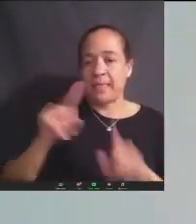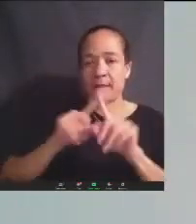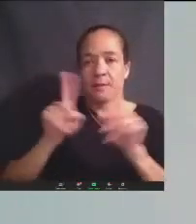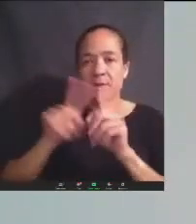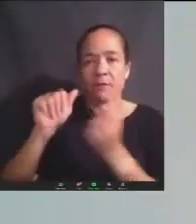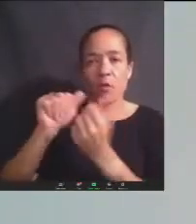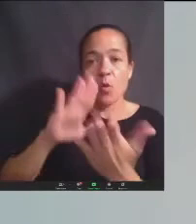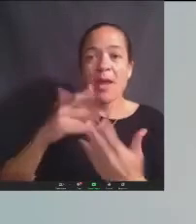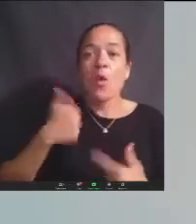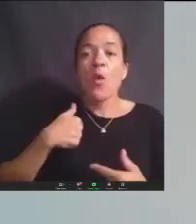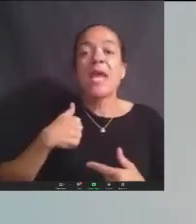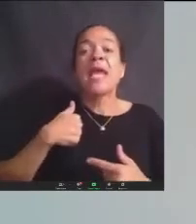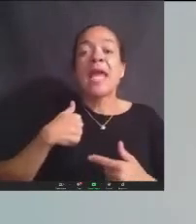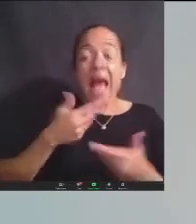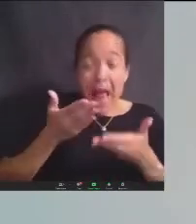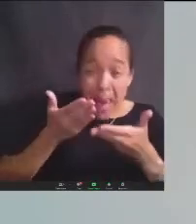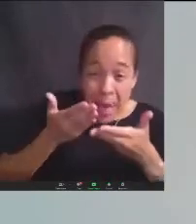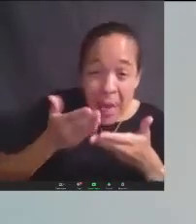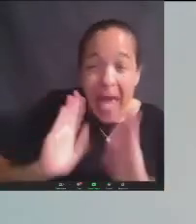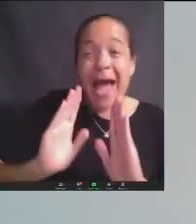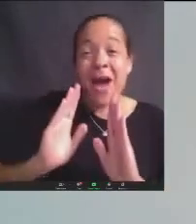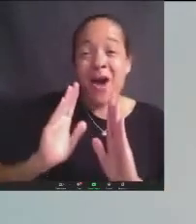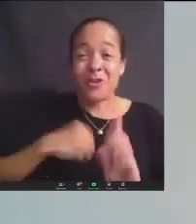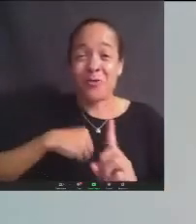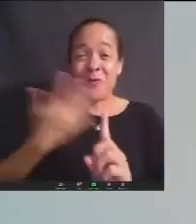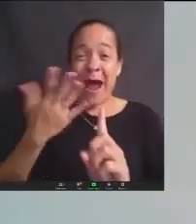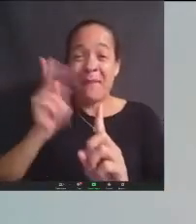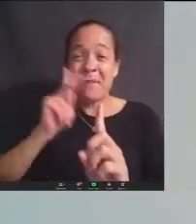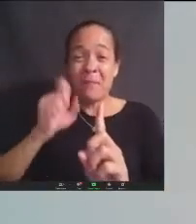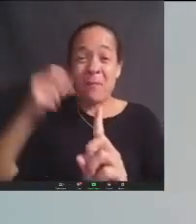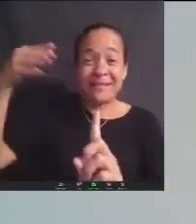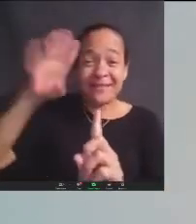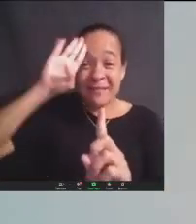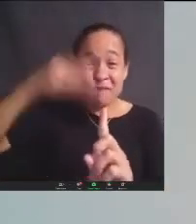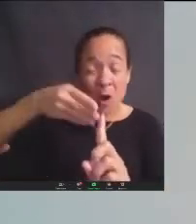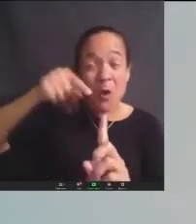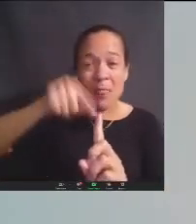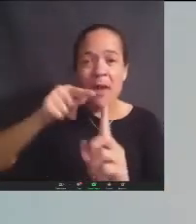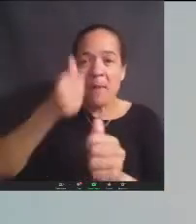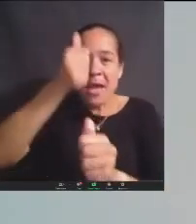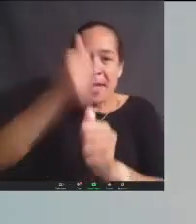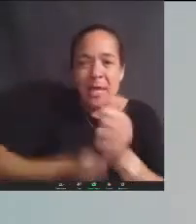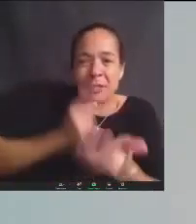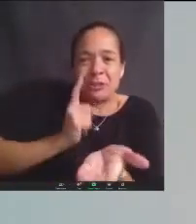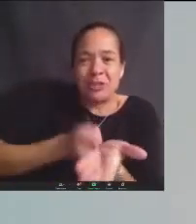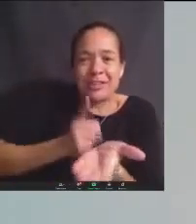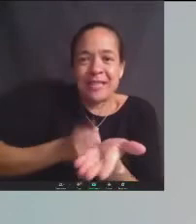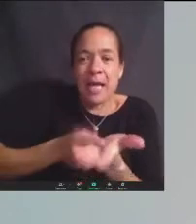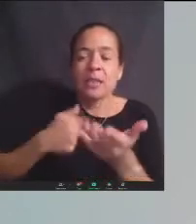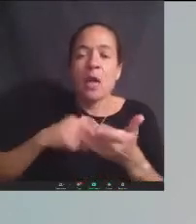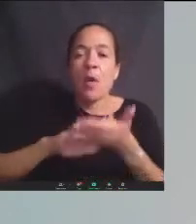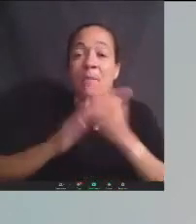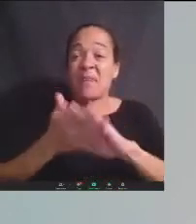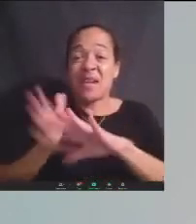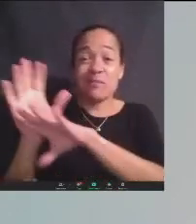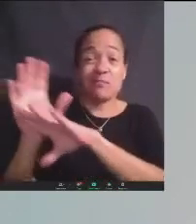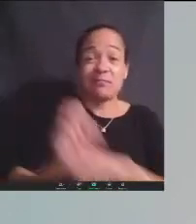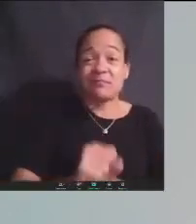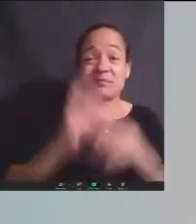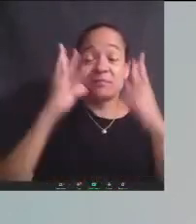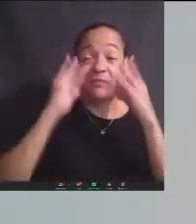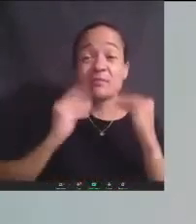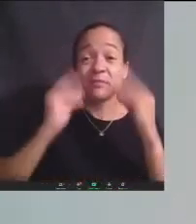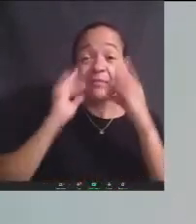every discussion, every thought, every action, right? We've allowed that to become so normative that when white folks stop